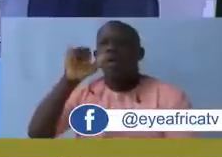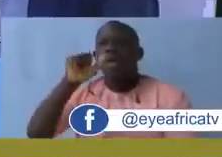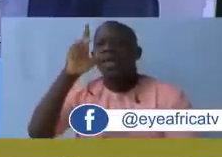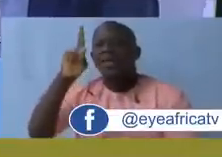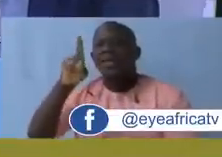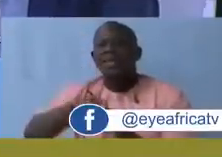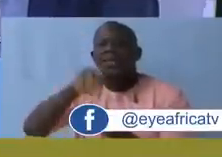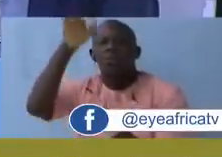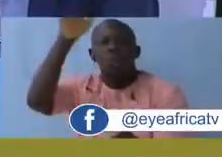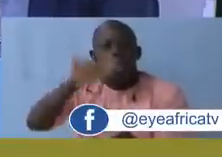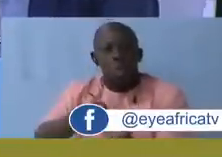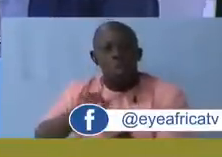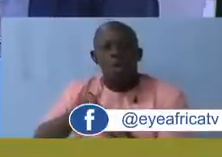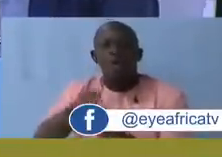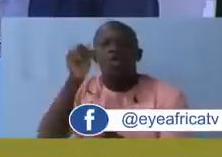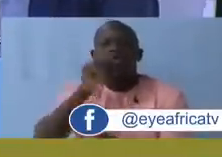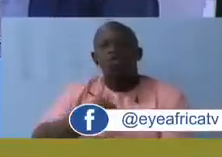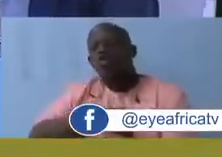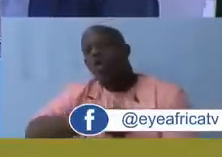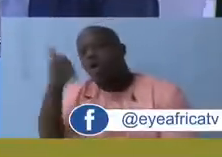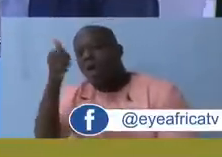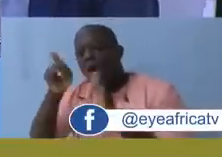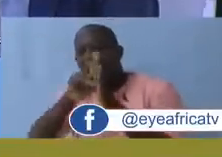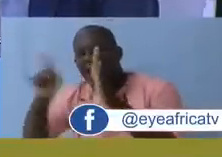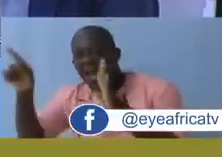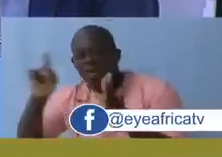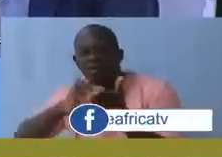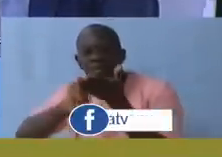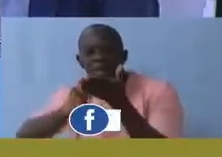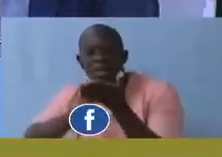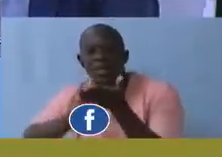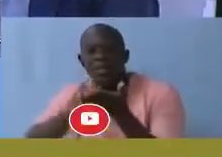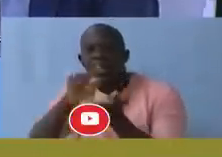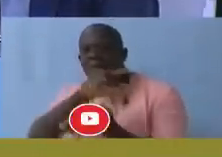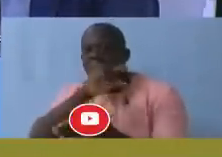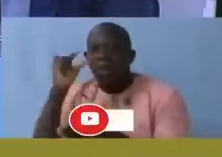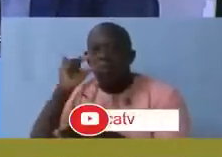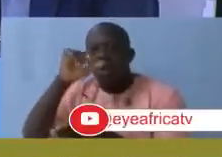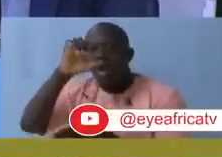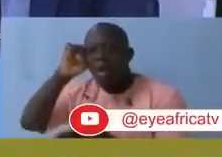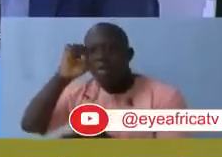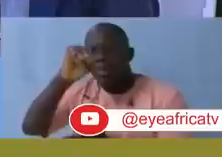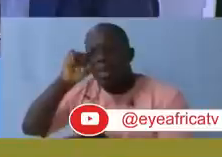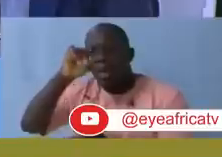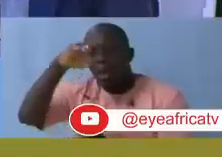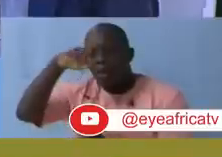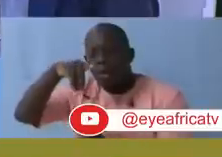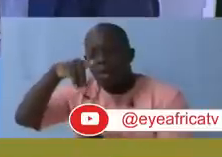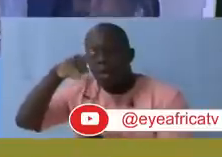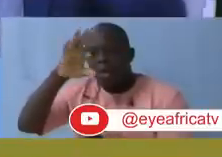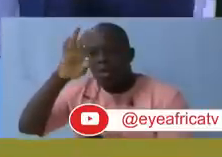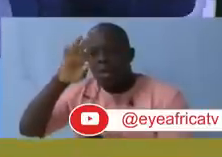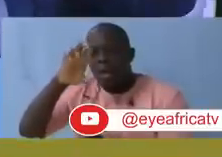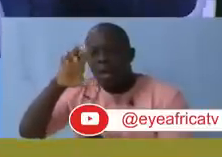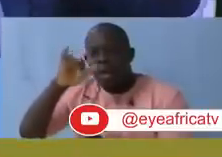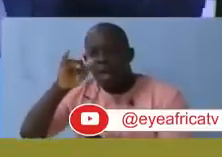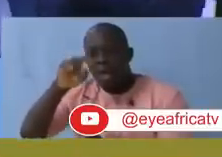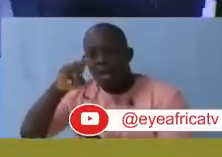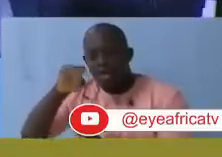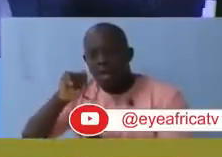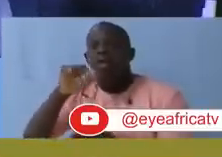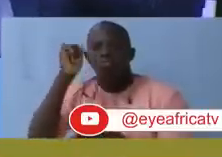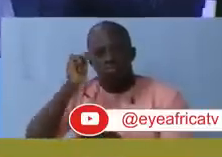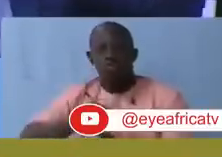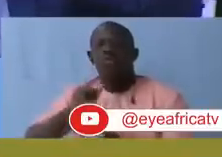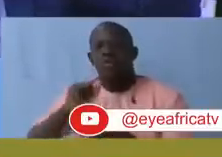Do you realize that? No, I never realized that. See? So in fact, to use the